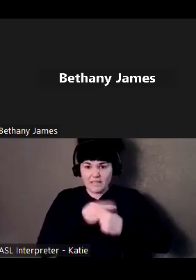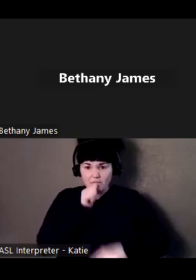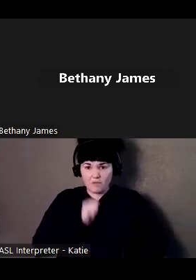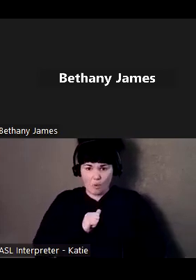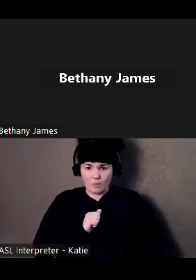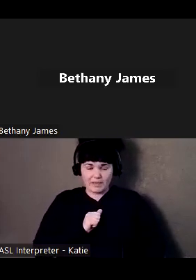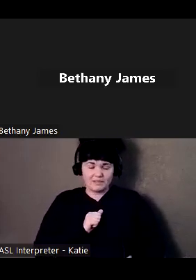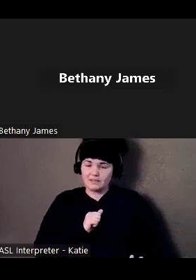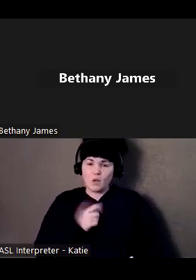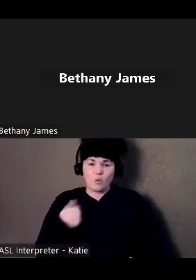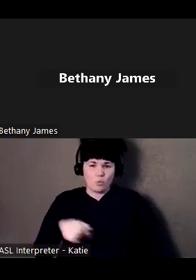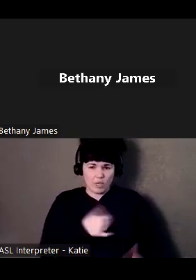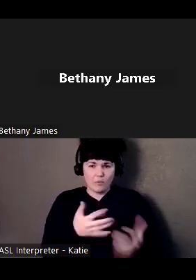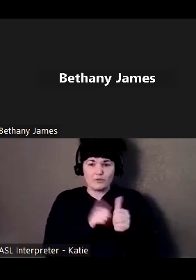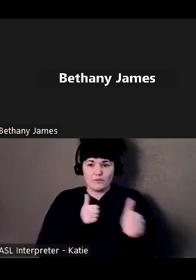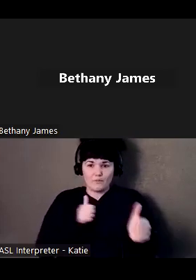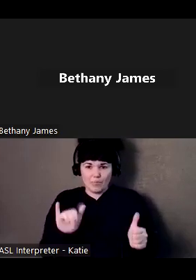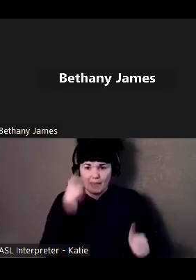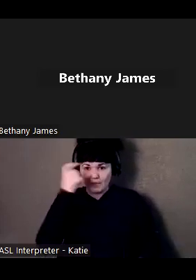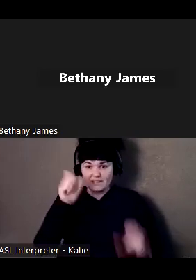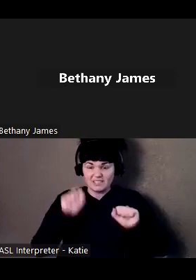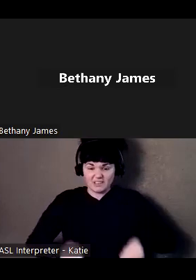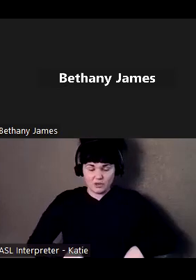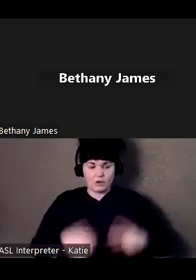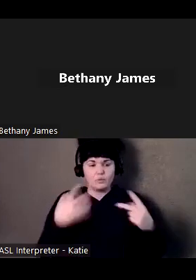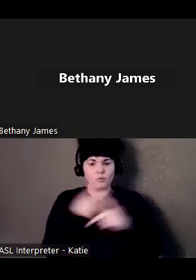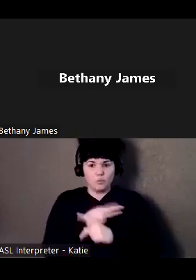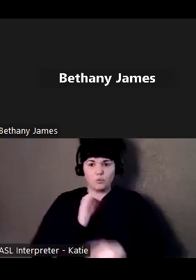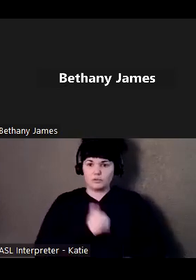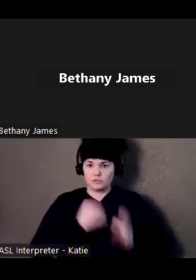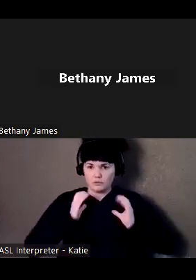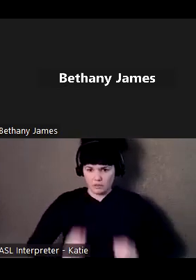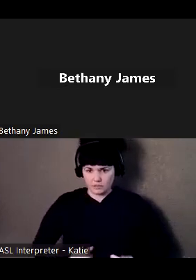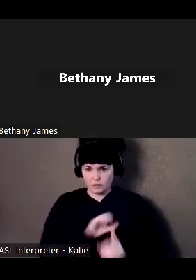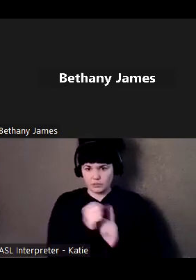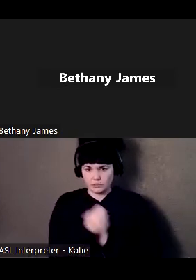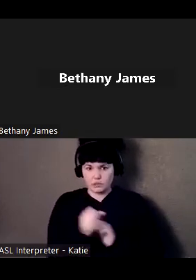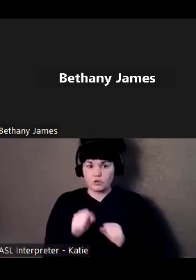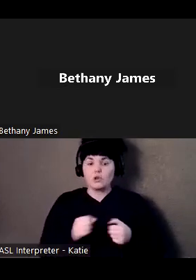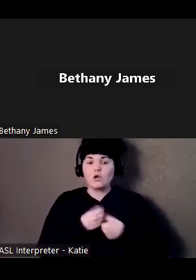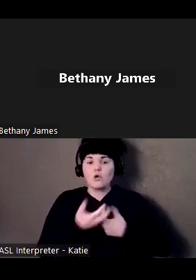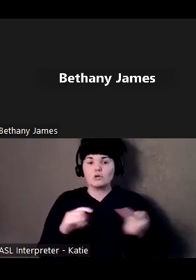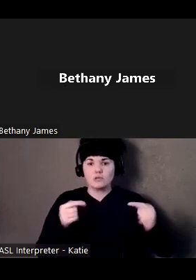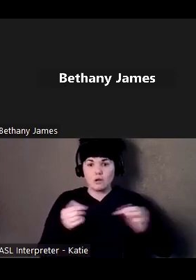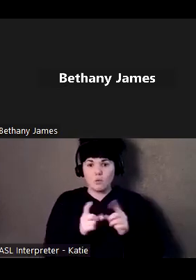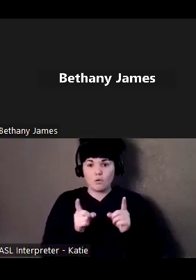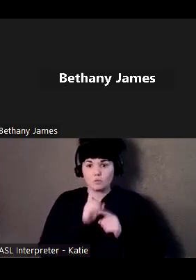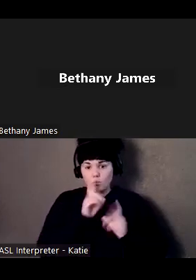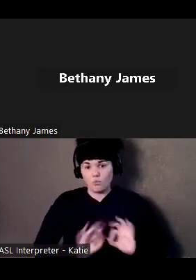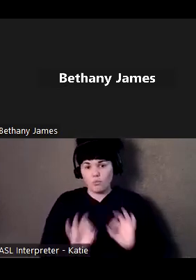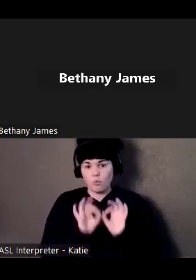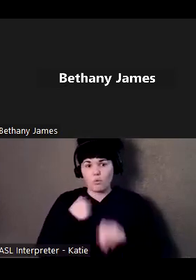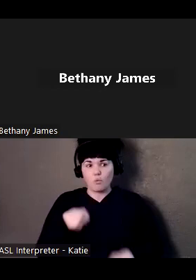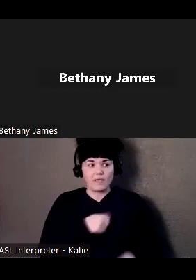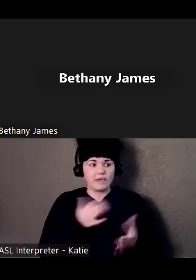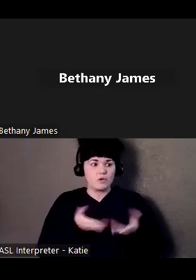that we want to avoid because it could ultimately cause our customers harm. I think it's also really important that we encourage